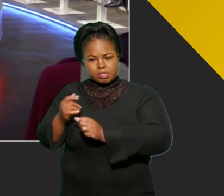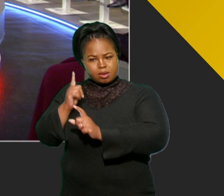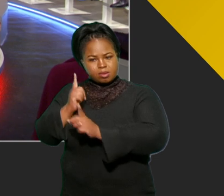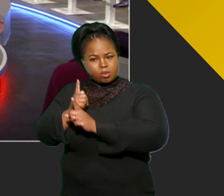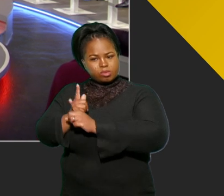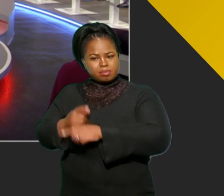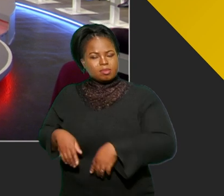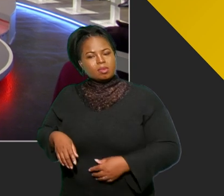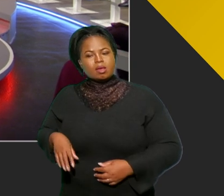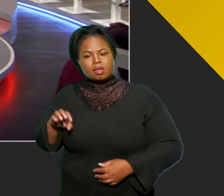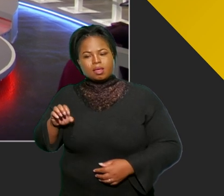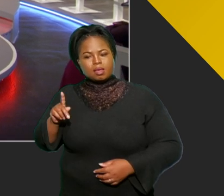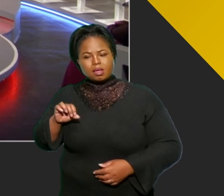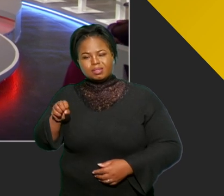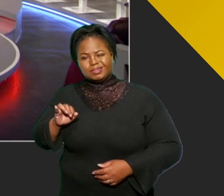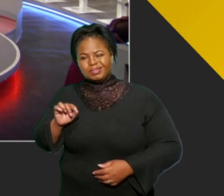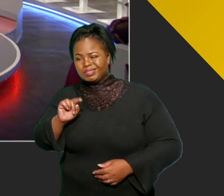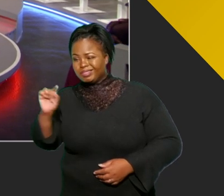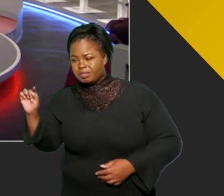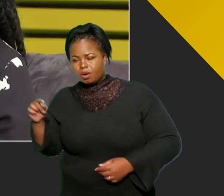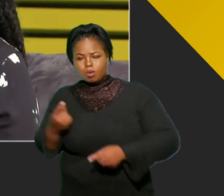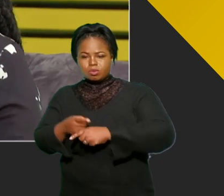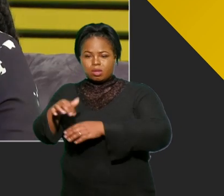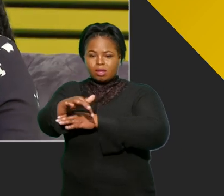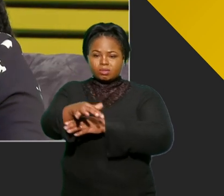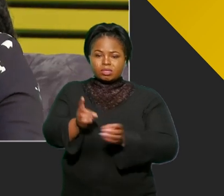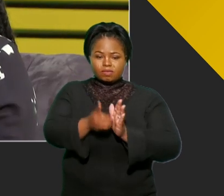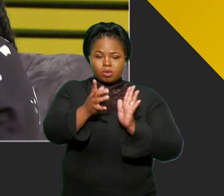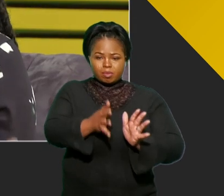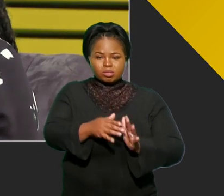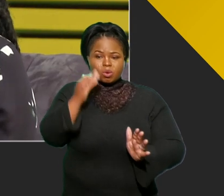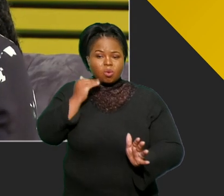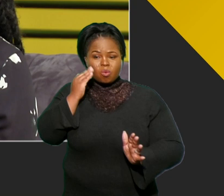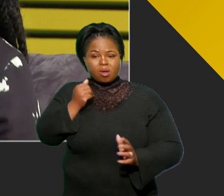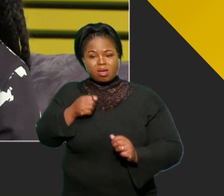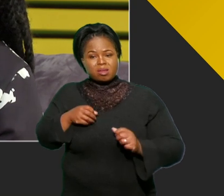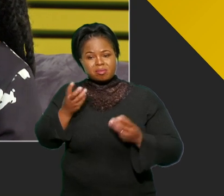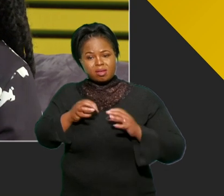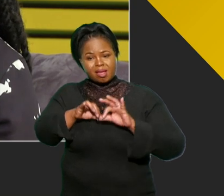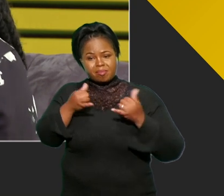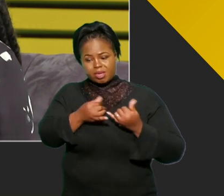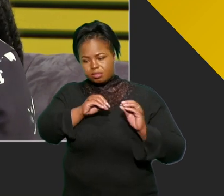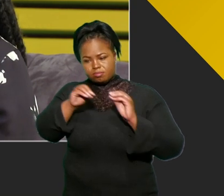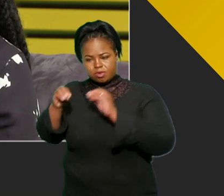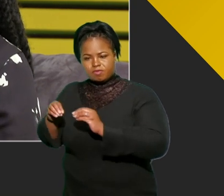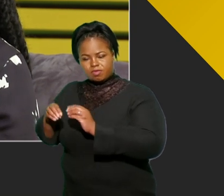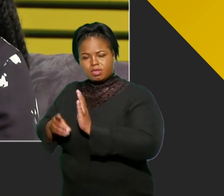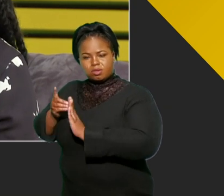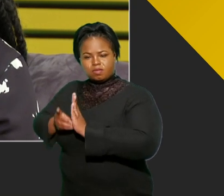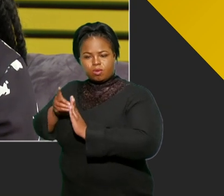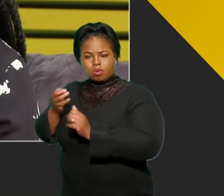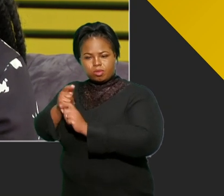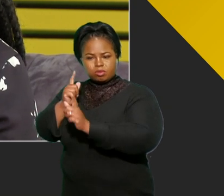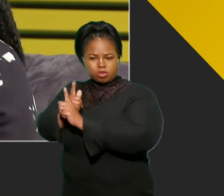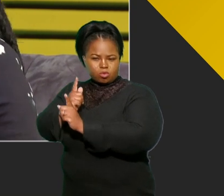our own townships, where you've got outside developers, often even big white-owned development companies that are coming to develop even in our